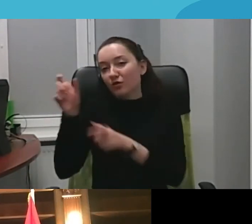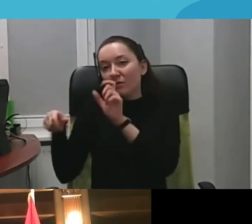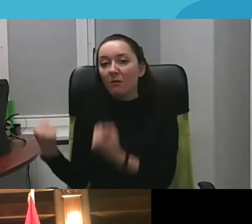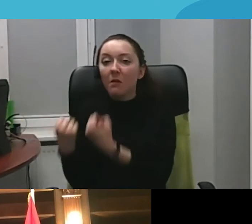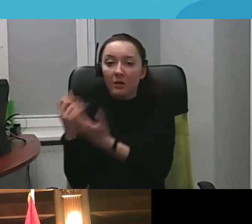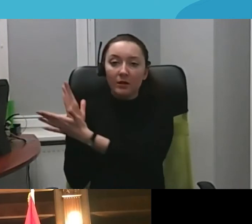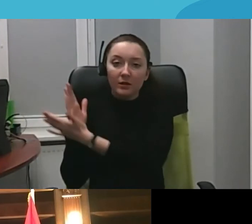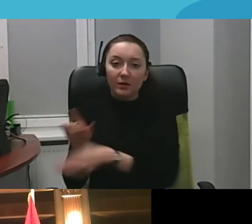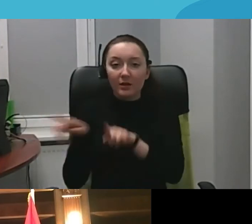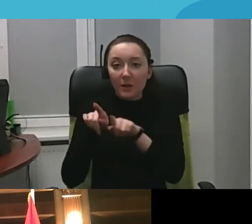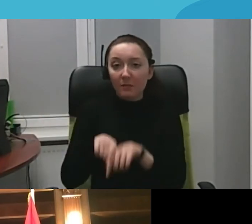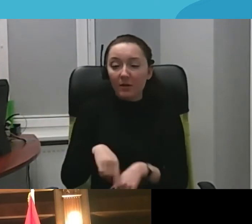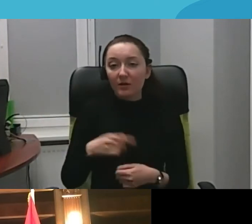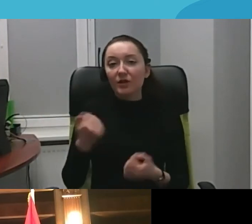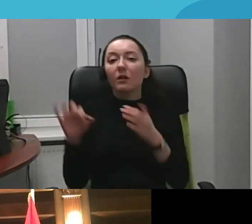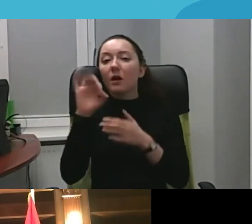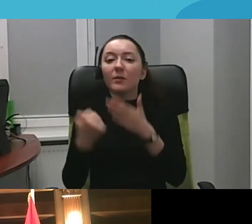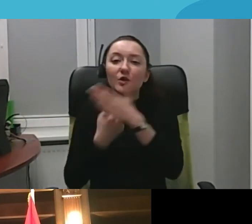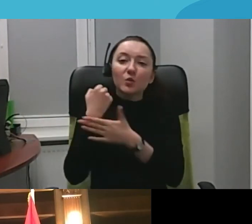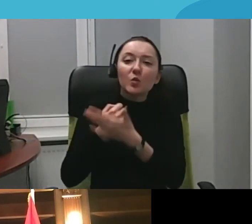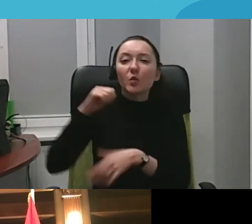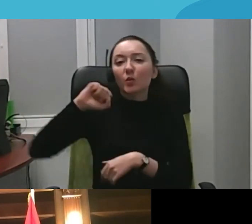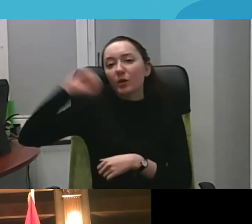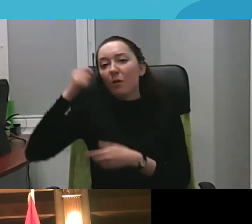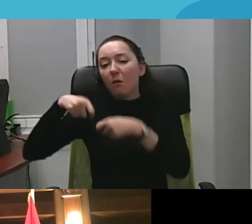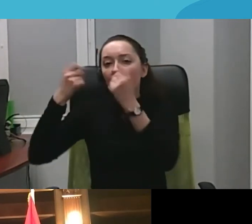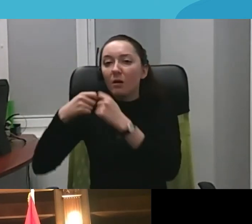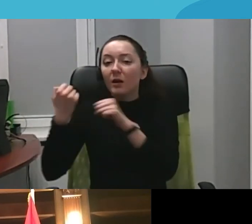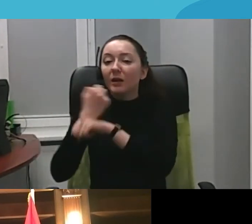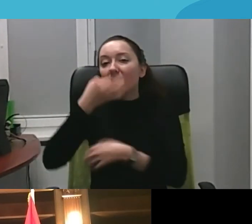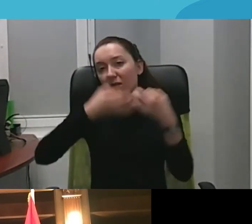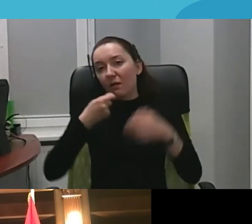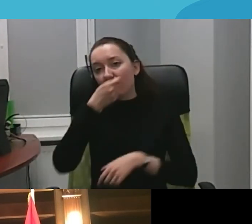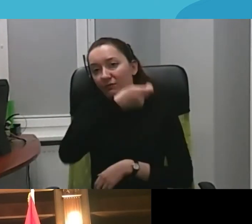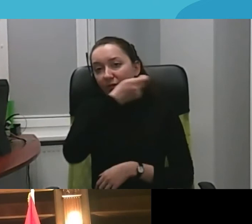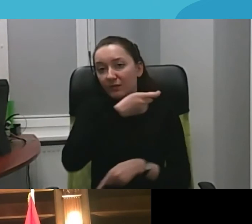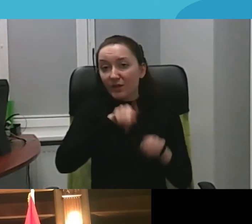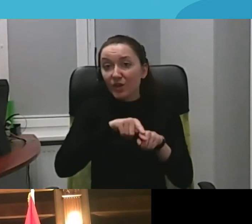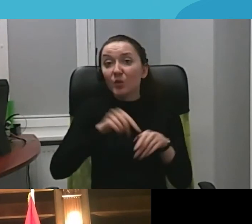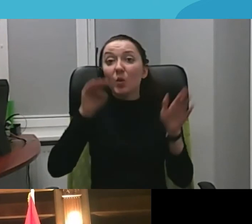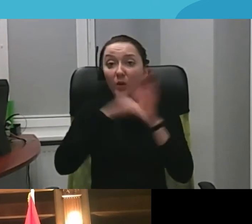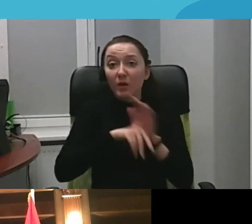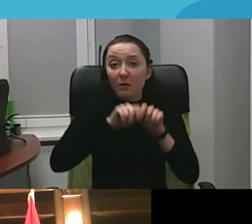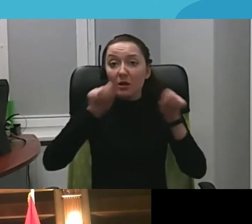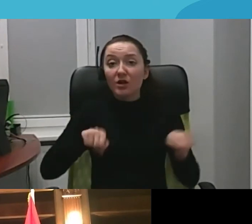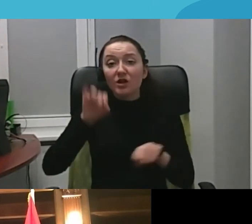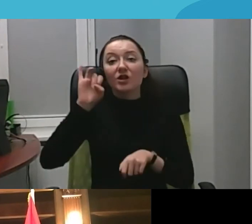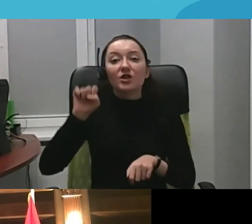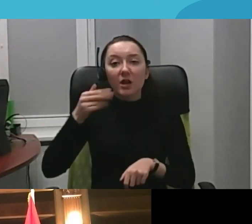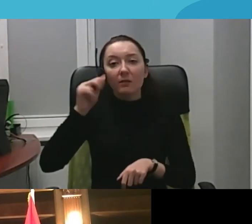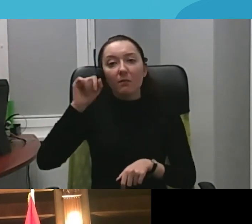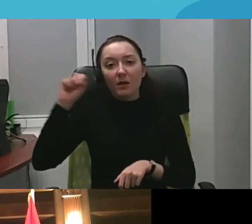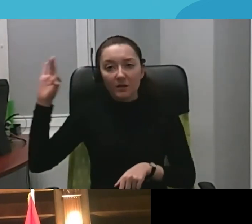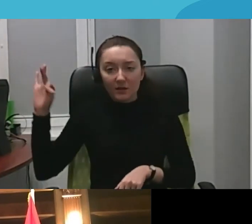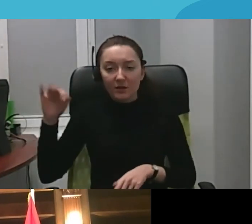undermining democracy would be held responsible. Since the start of the crisis, Minister Champagne has been coordinating with his counterparts. He's